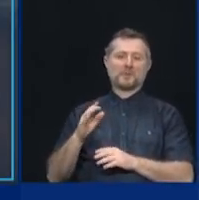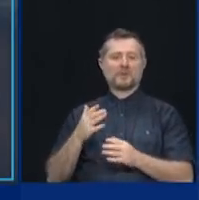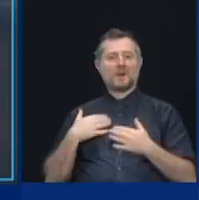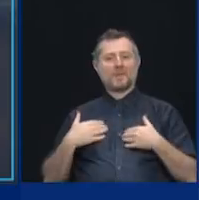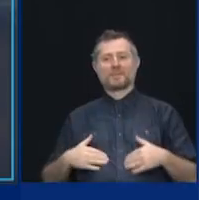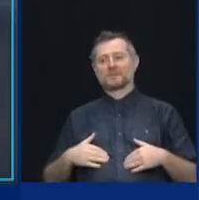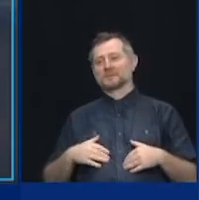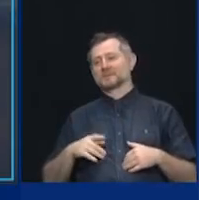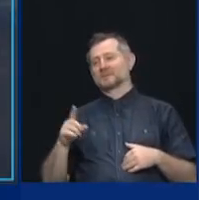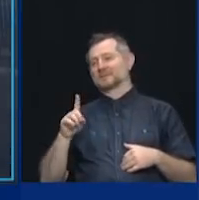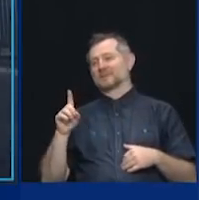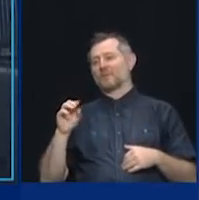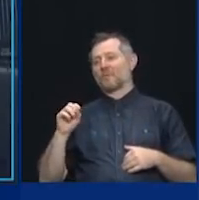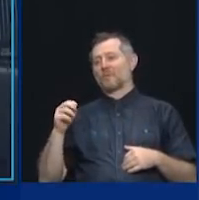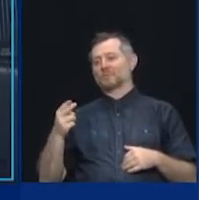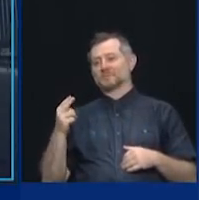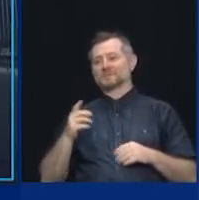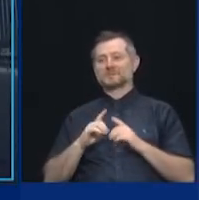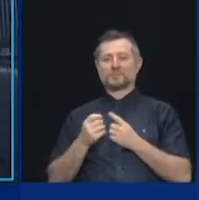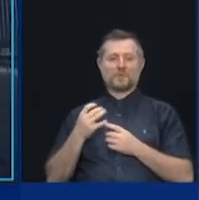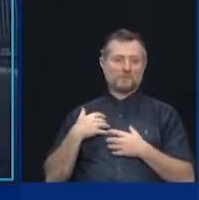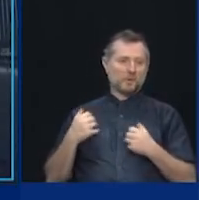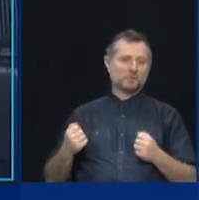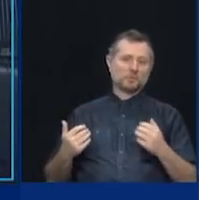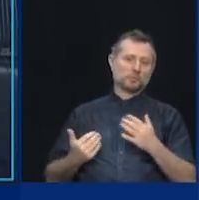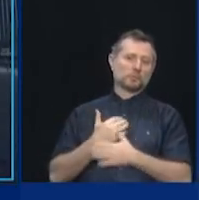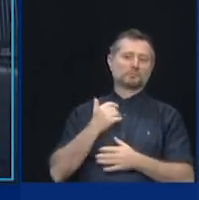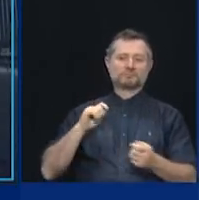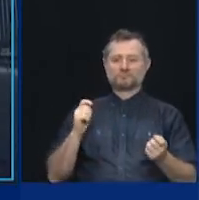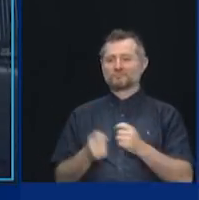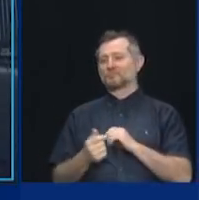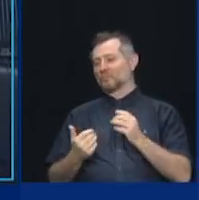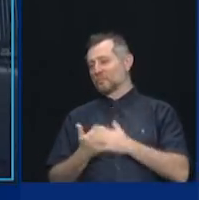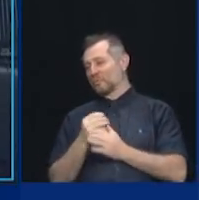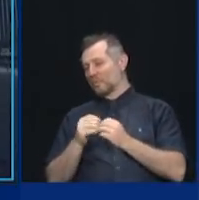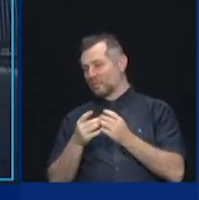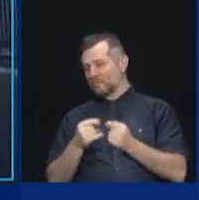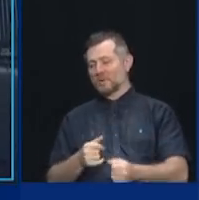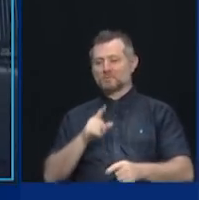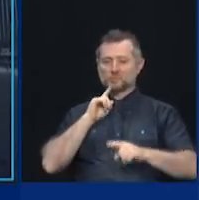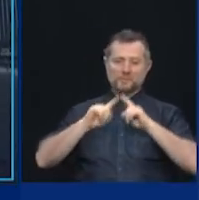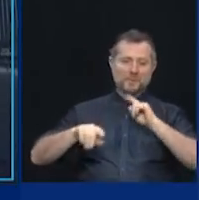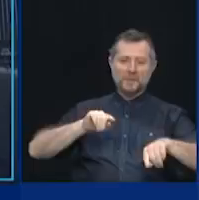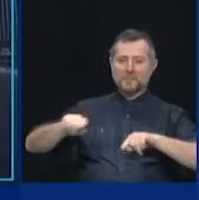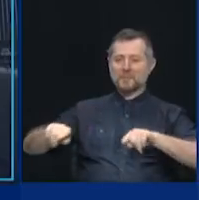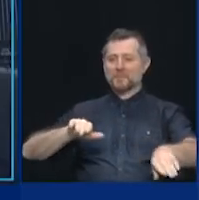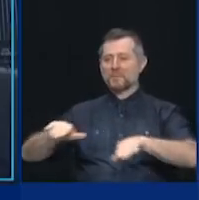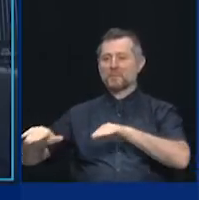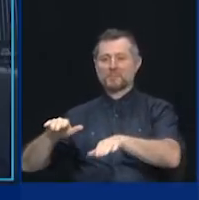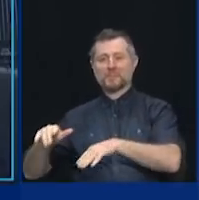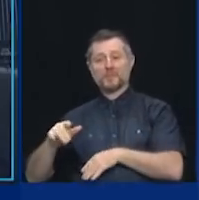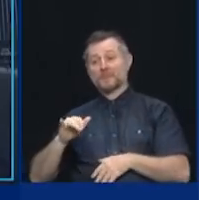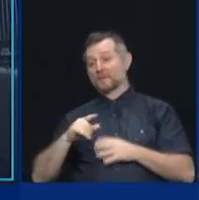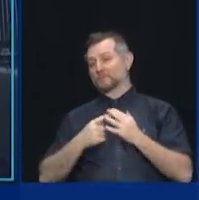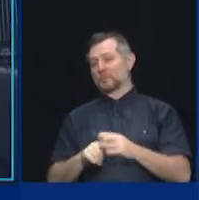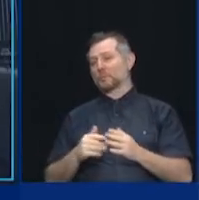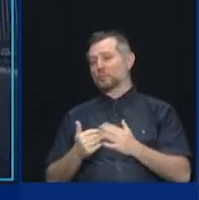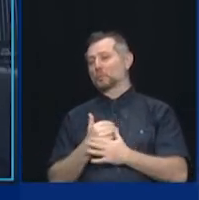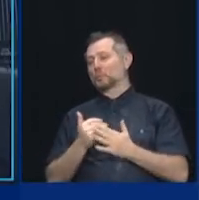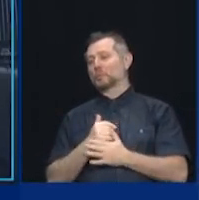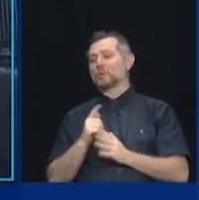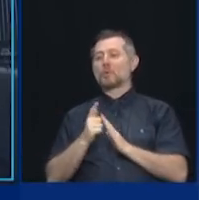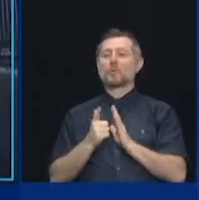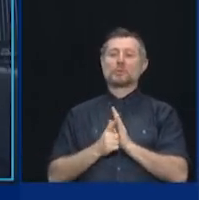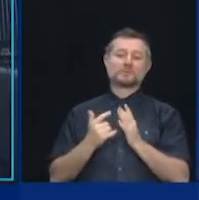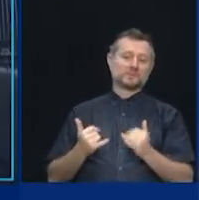with more of an emergency response. And we're starting with real measures today. Today I'm going to sign into law the